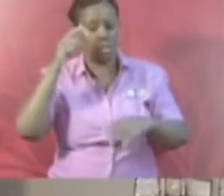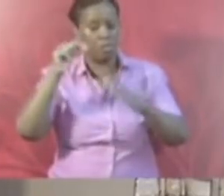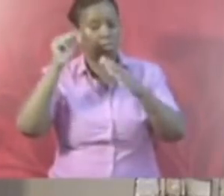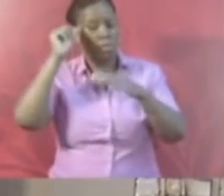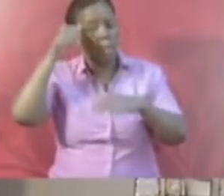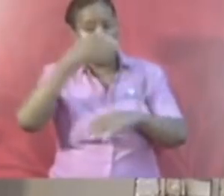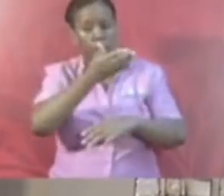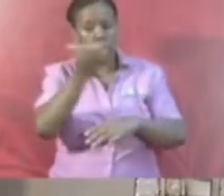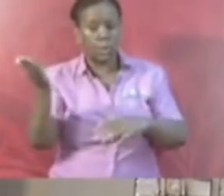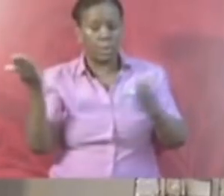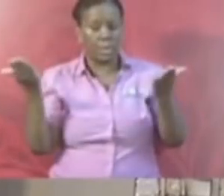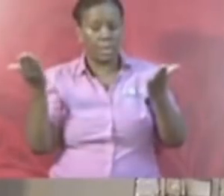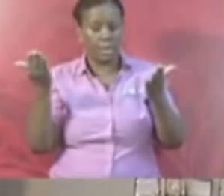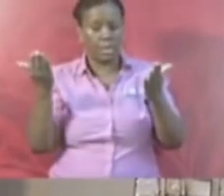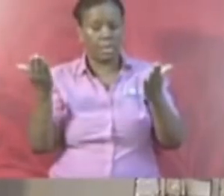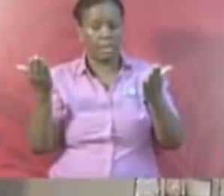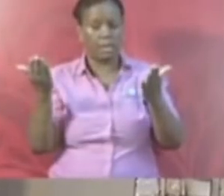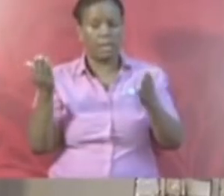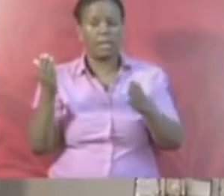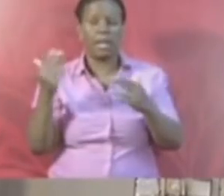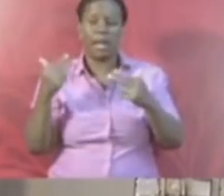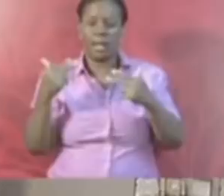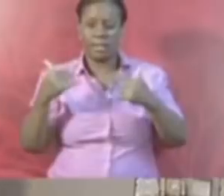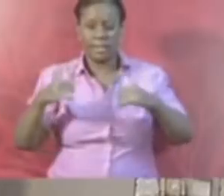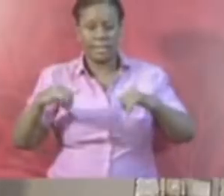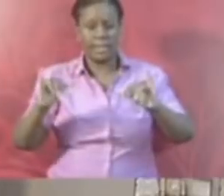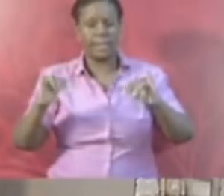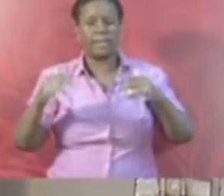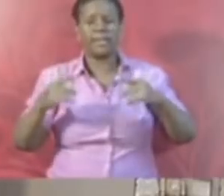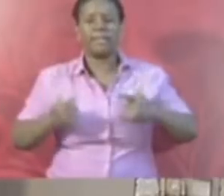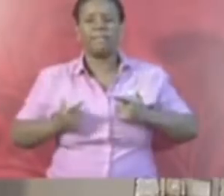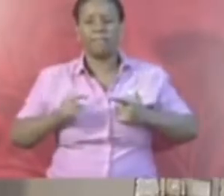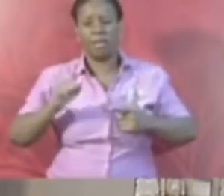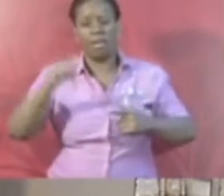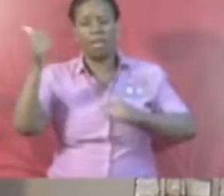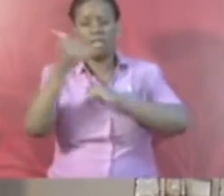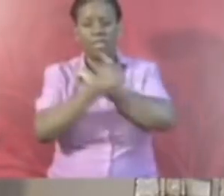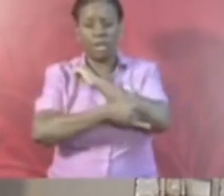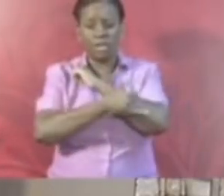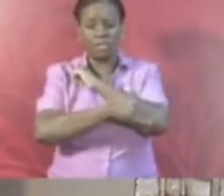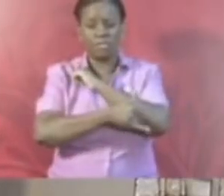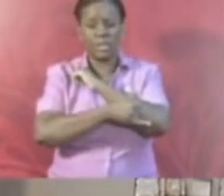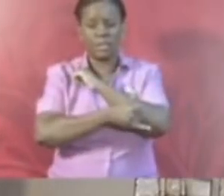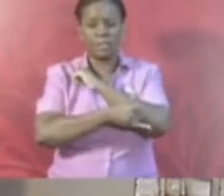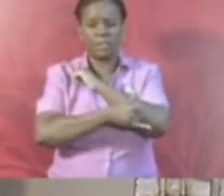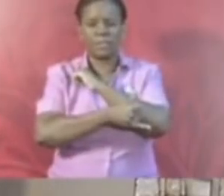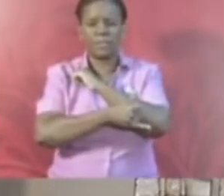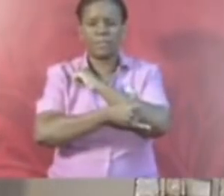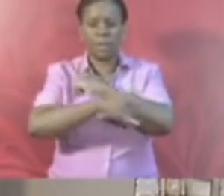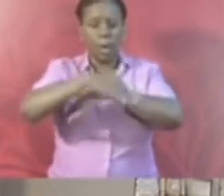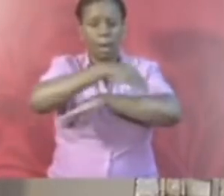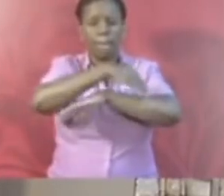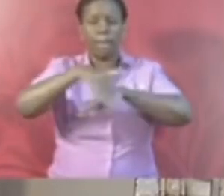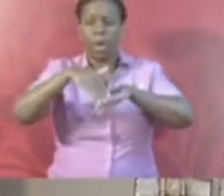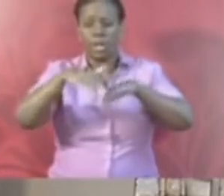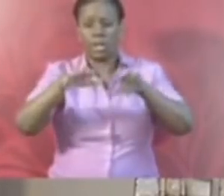abroad, that our closure of the borders was one of the most critical pillars of our response to COVID-19, and in particular,